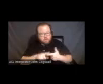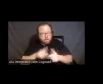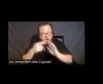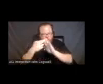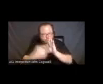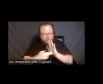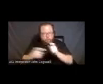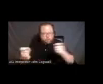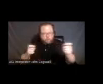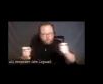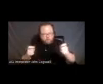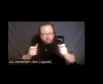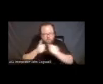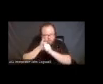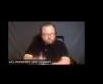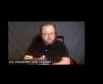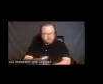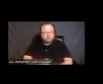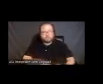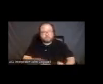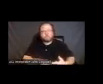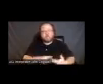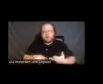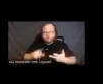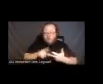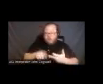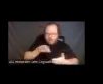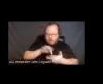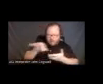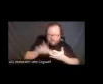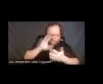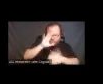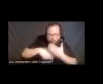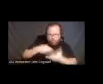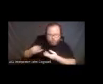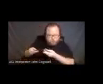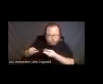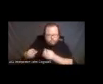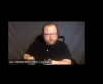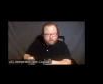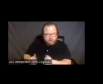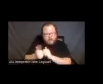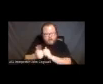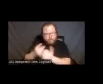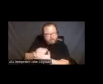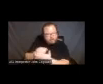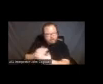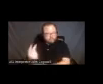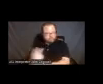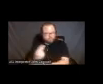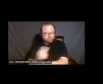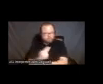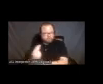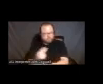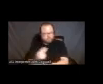compliance, as well as accounting for expenses and how the money is used.